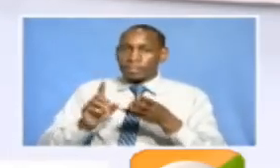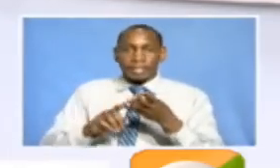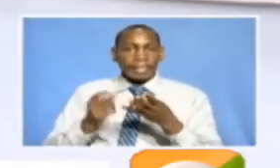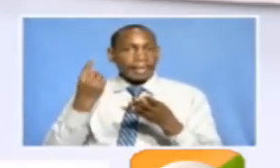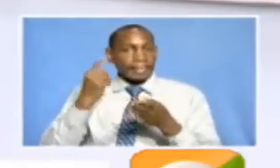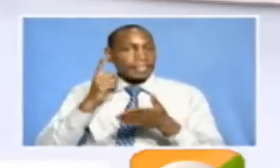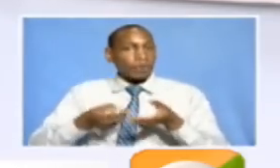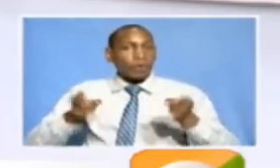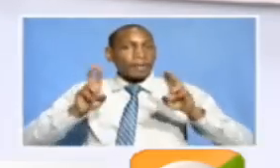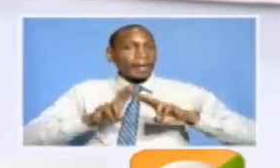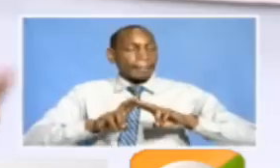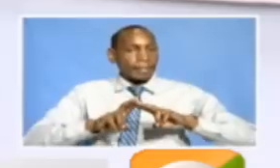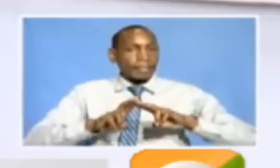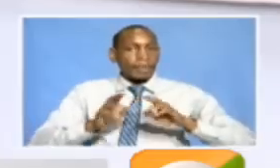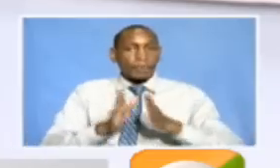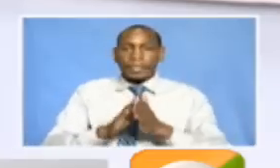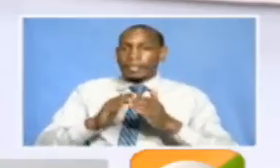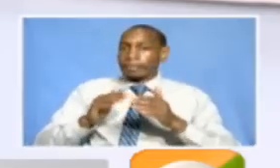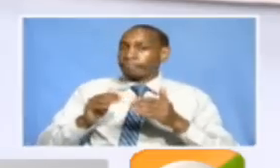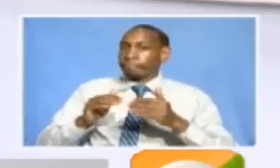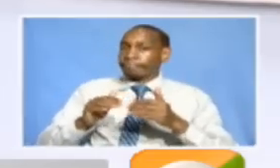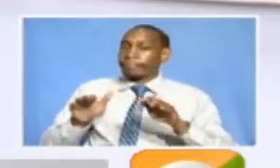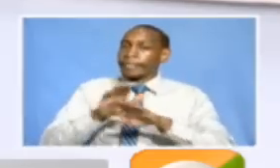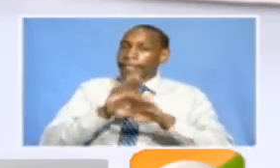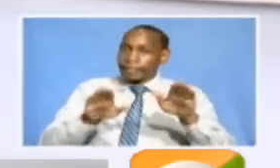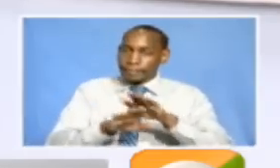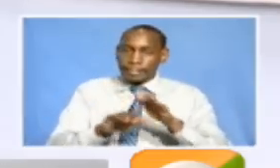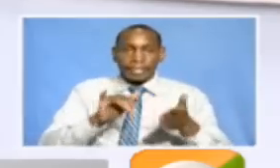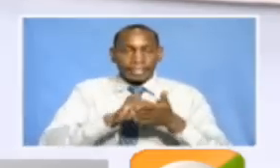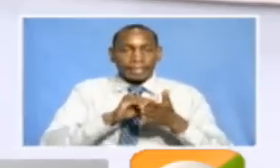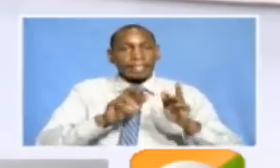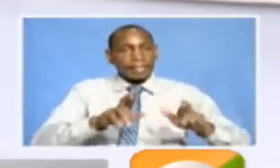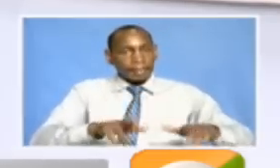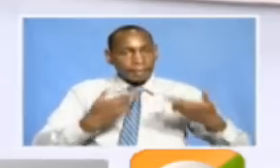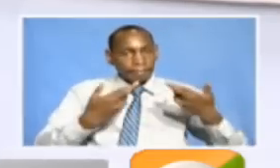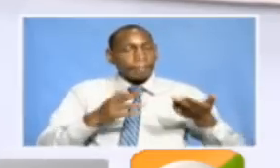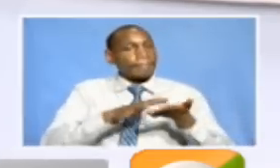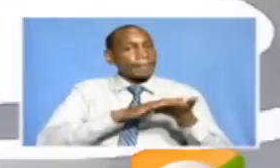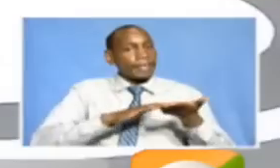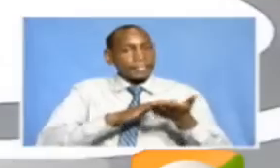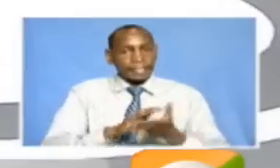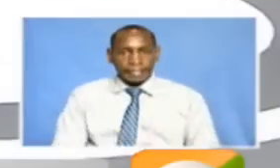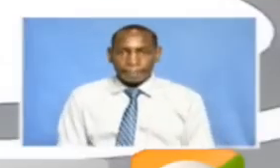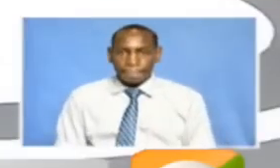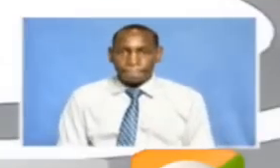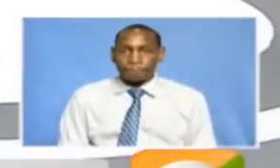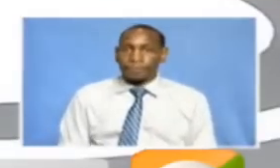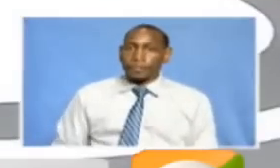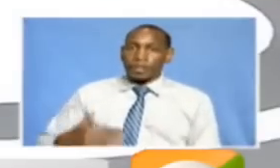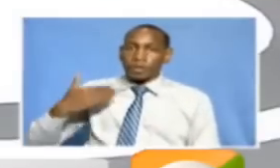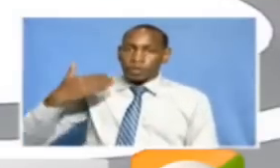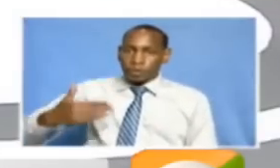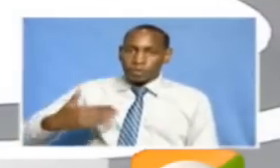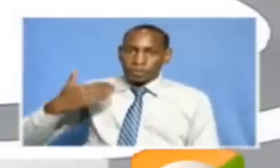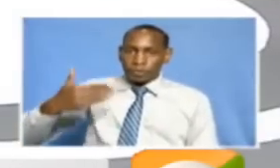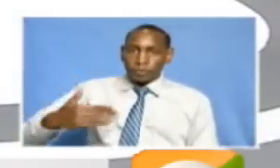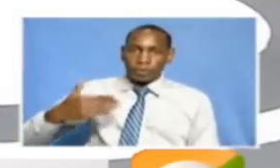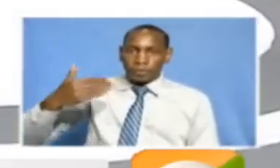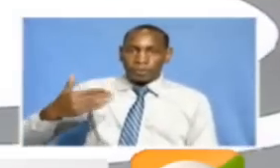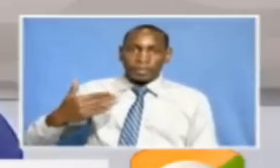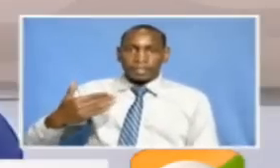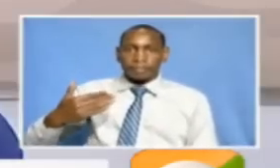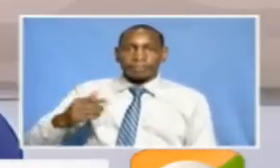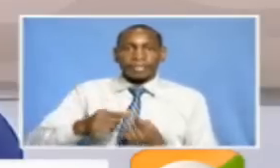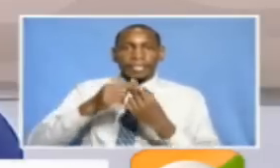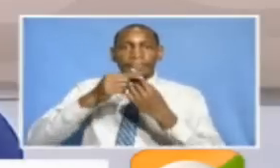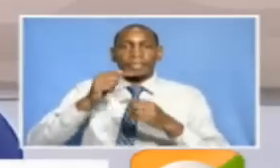was happening? And all that. Yeah, so that's what rape is, basically. And oftentimes, you know, you'll find this, especially when it